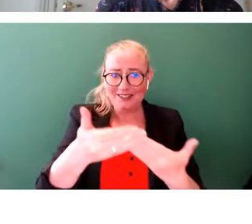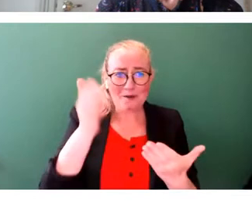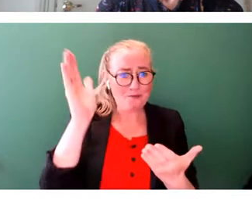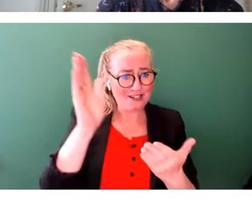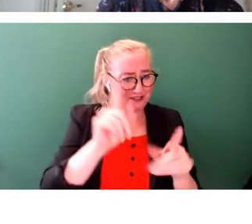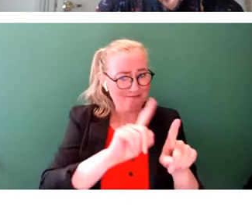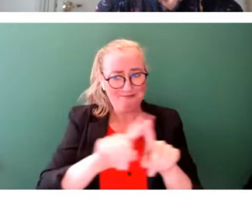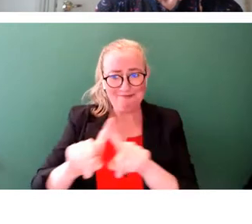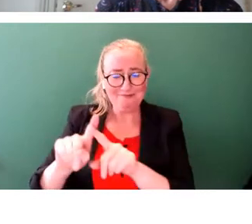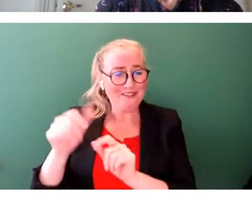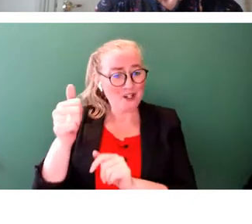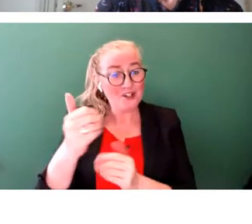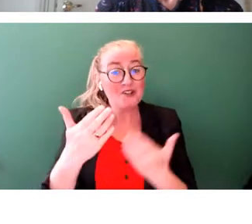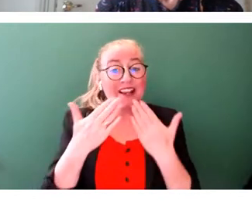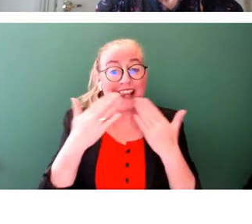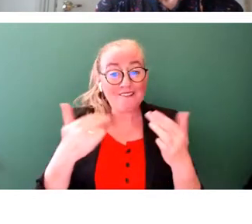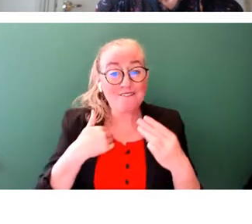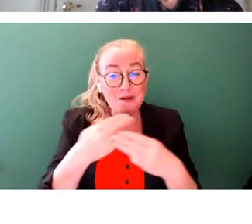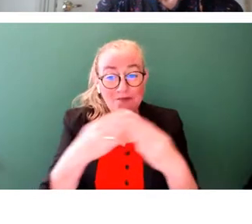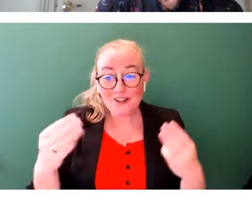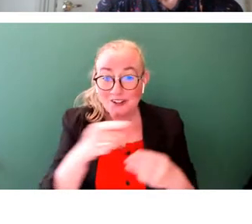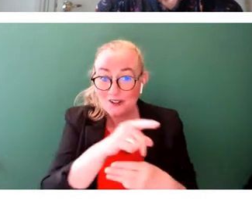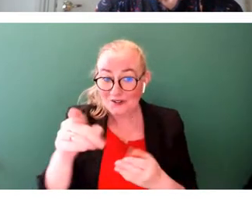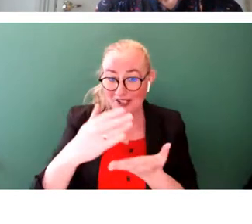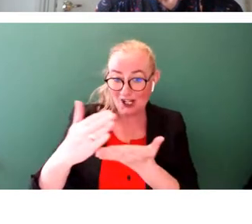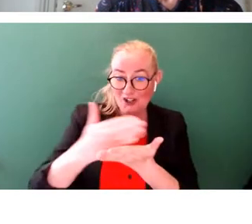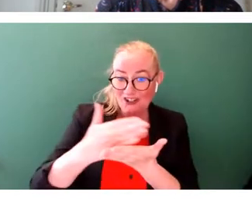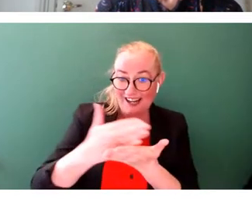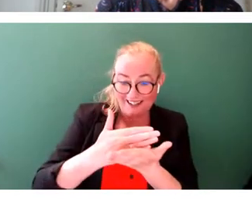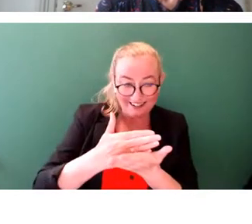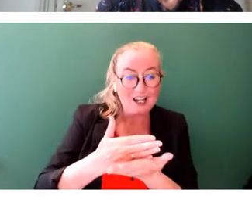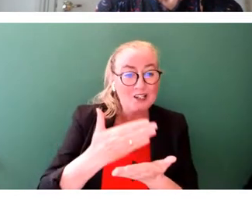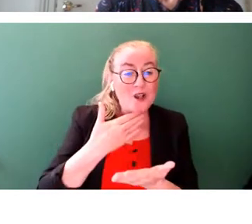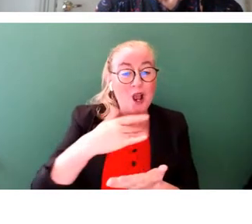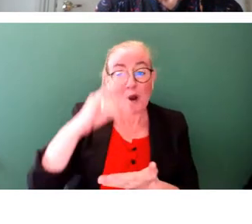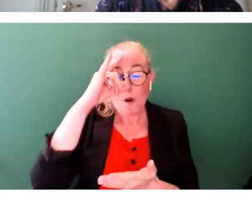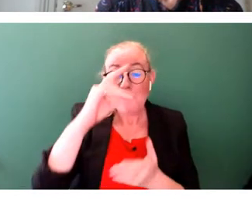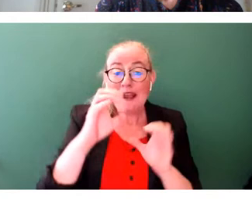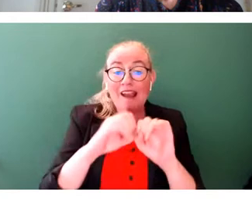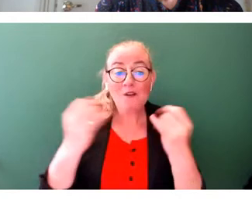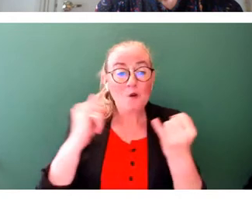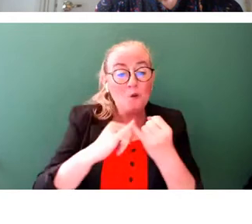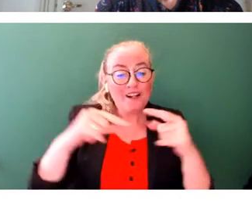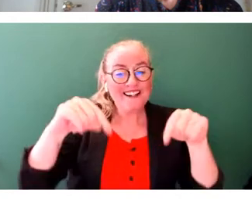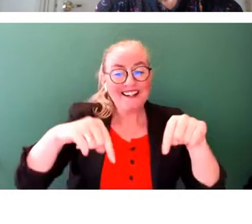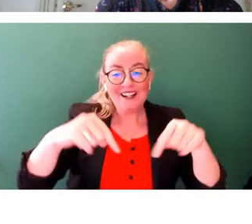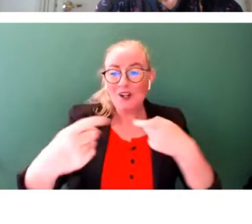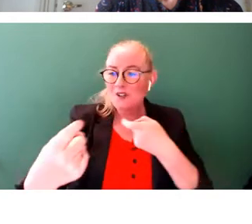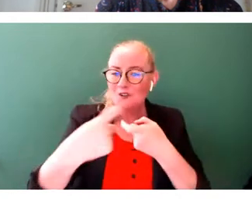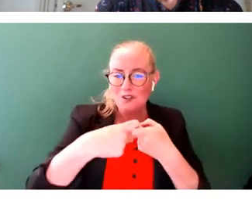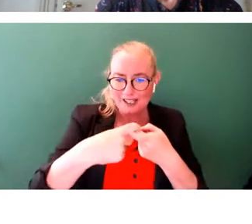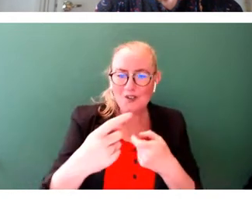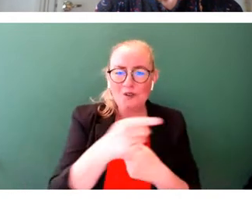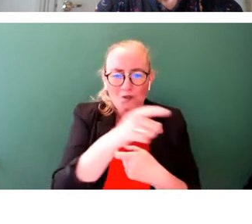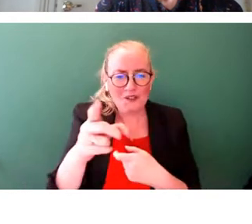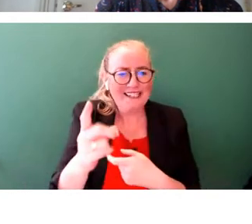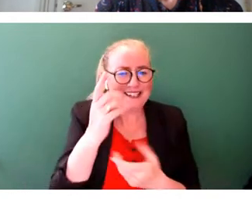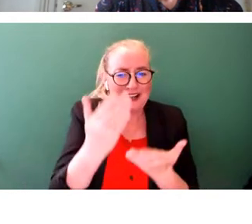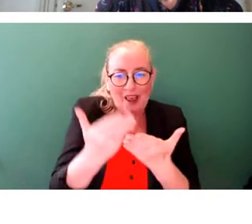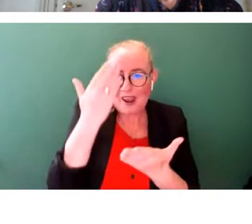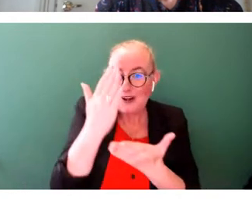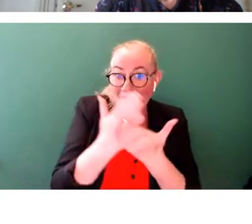thanks very much for sharing them with us. And I hope everybody who has joined in has got something from today.